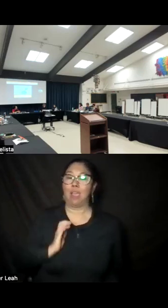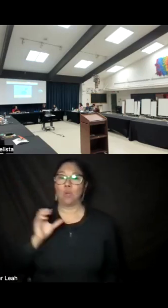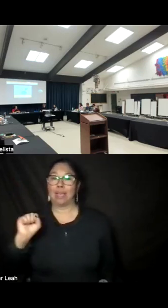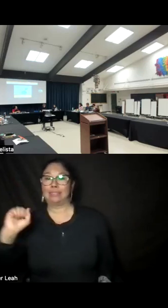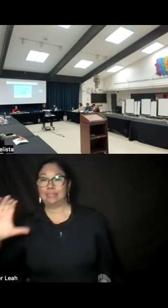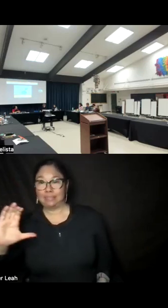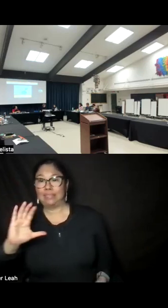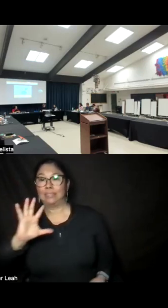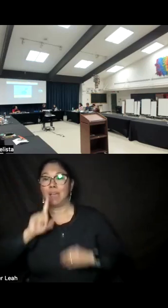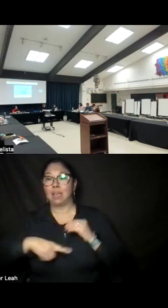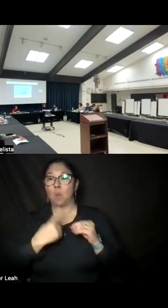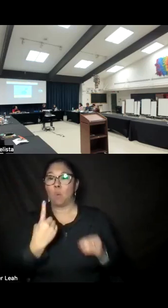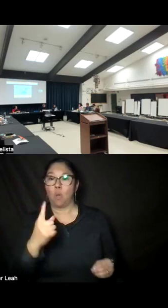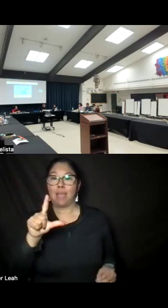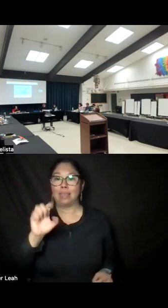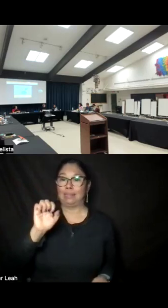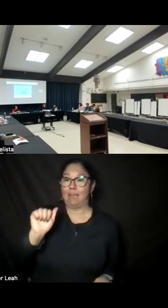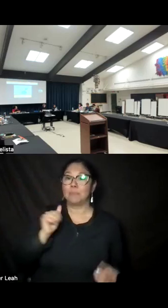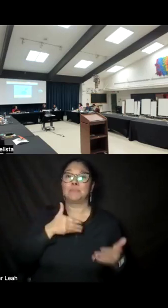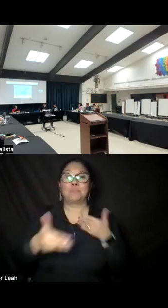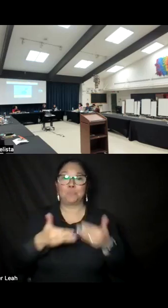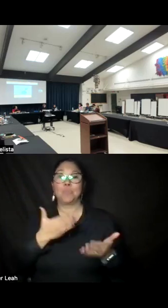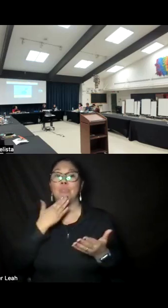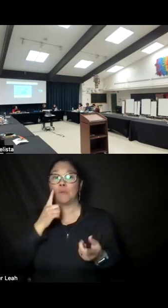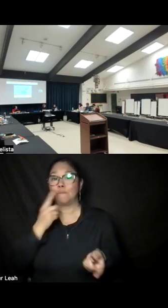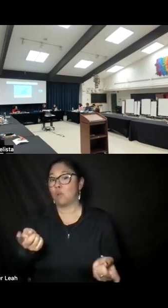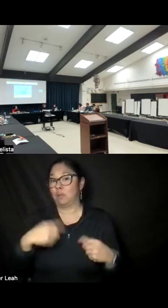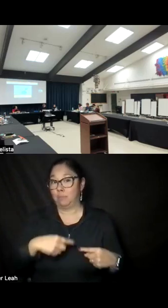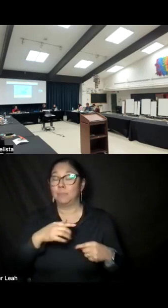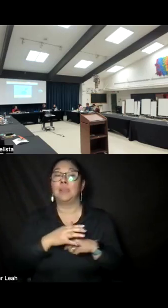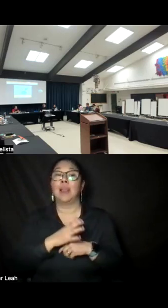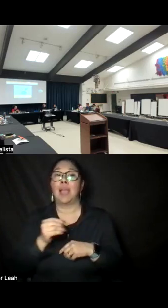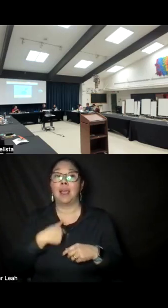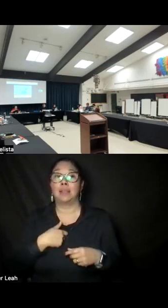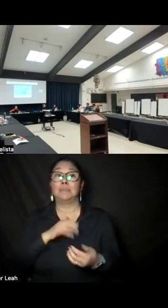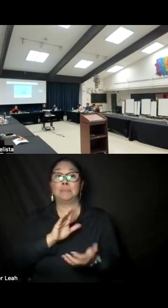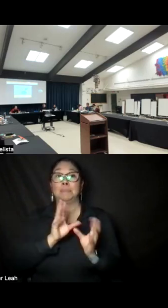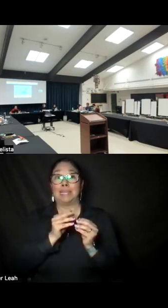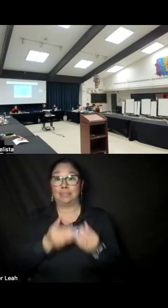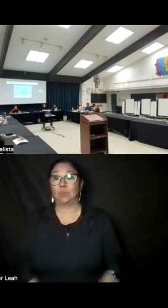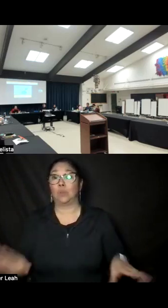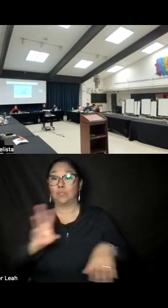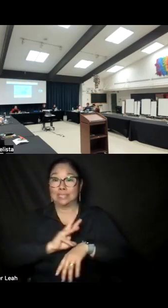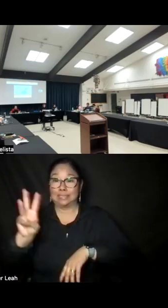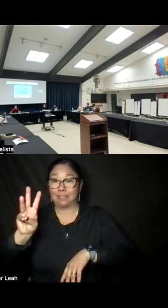here. Thank you for attending, and I adjourn this meeting at